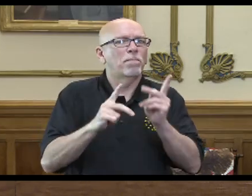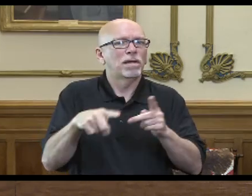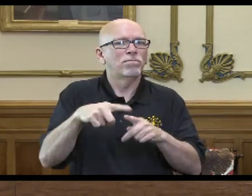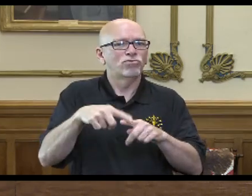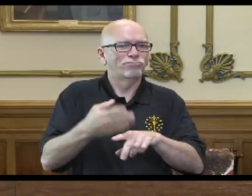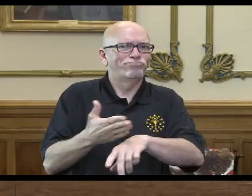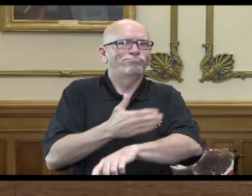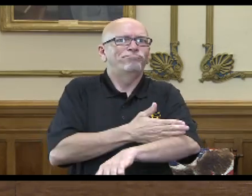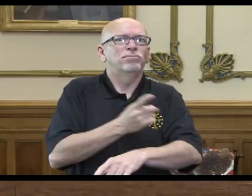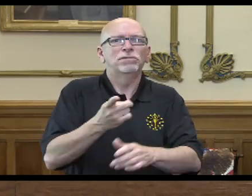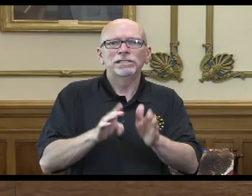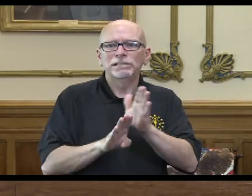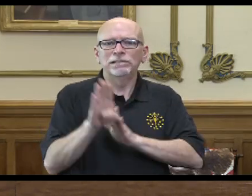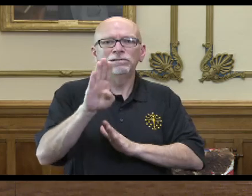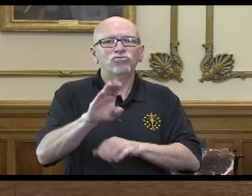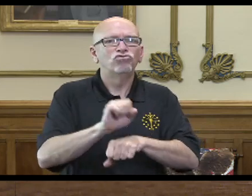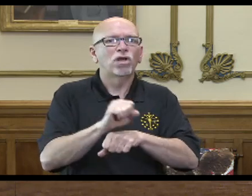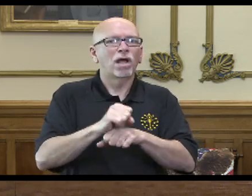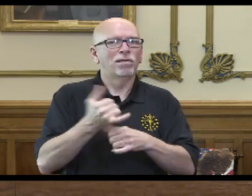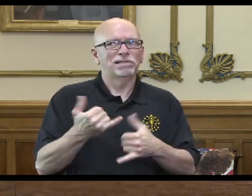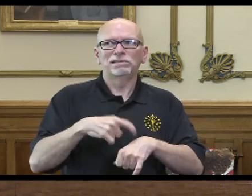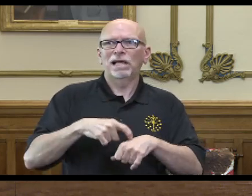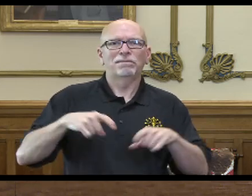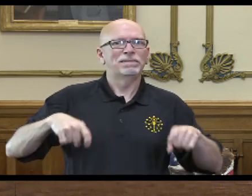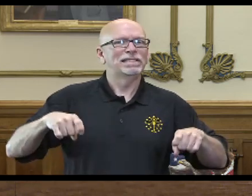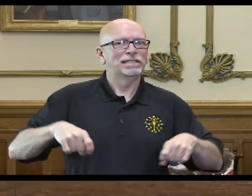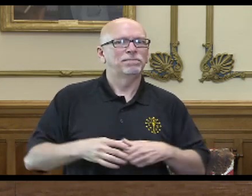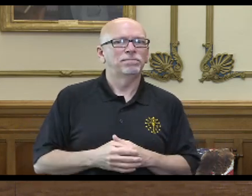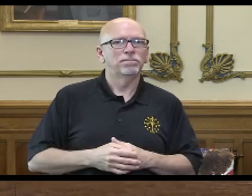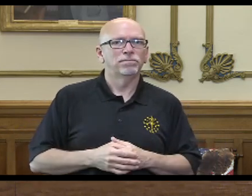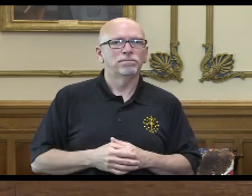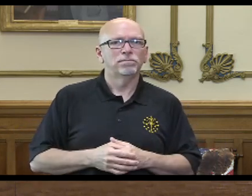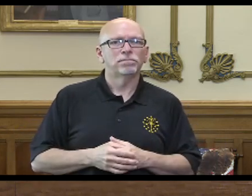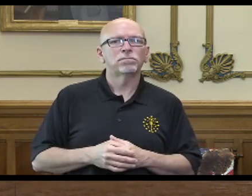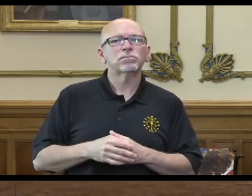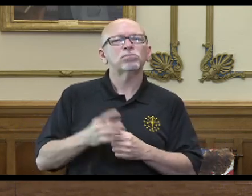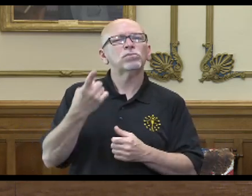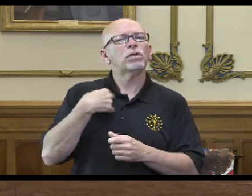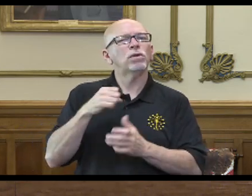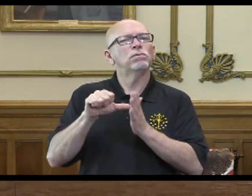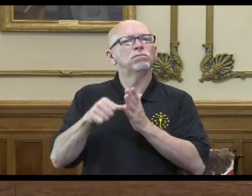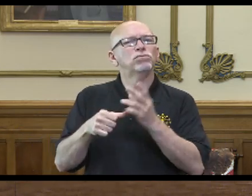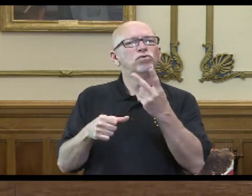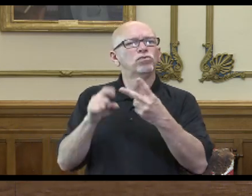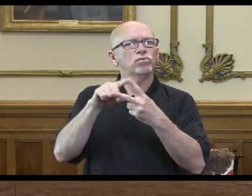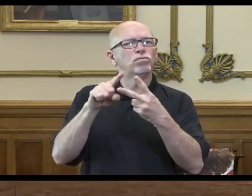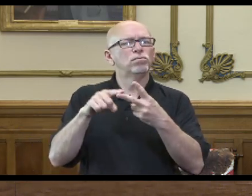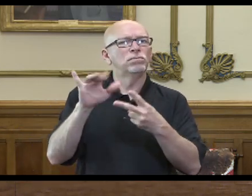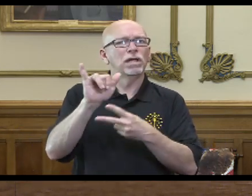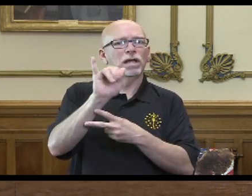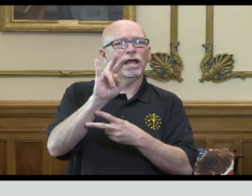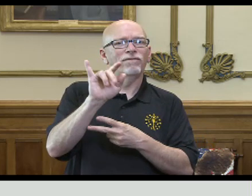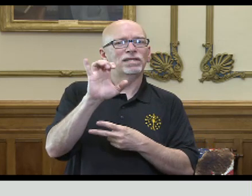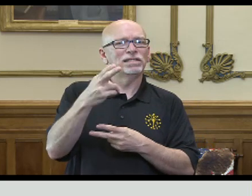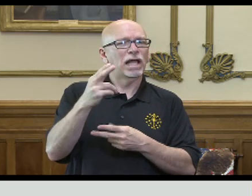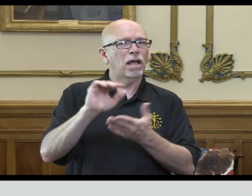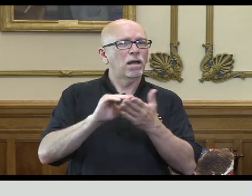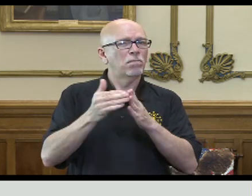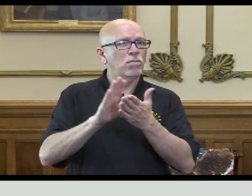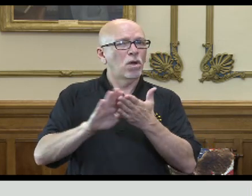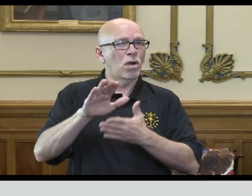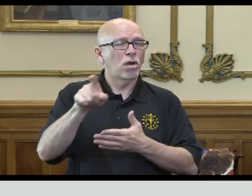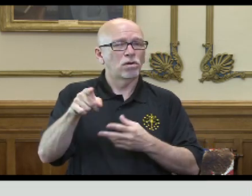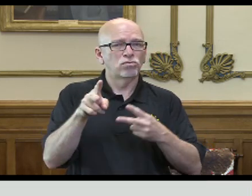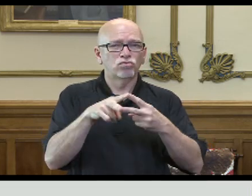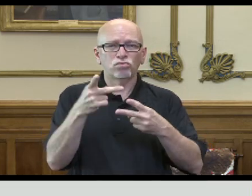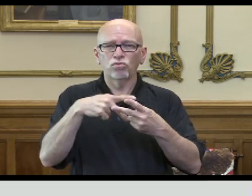up quickly for new jobs in the time of need. In particular, I want to highlight two initiatives led by Ivy Tech Community College.